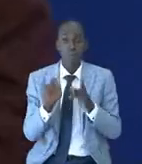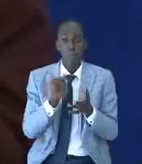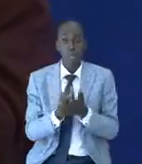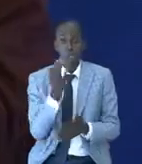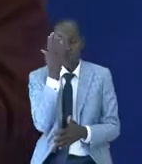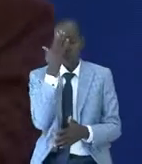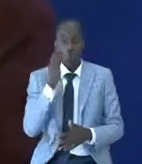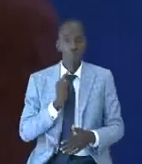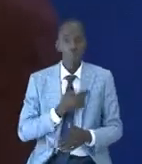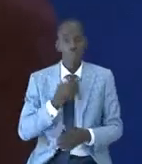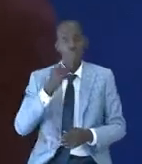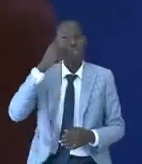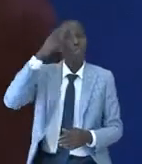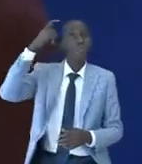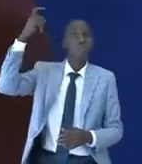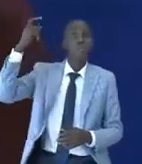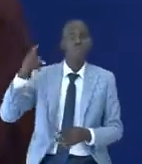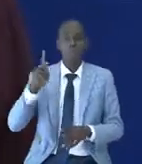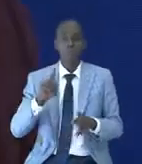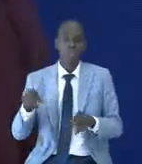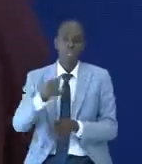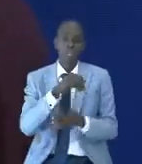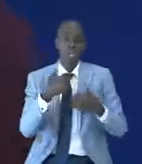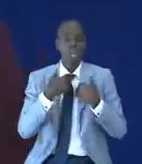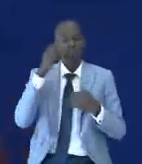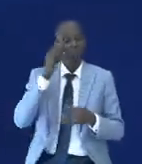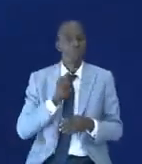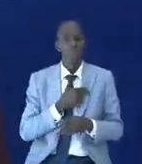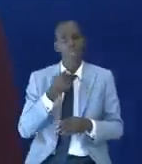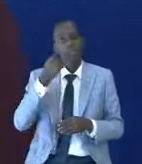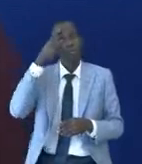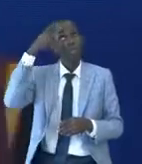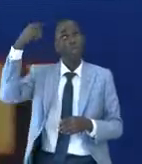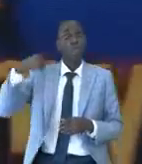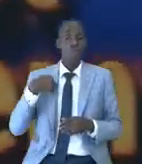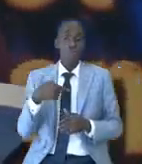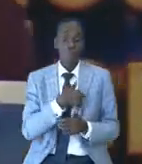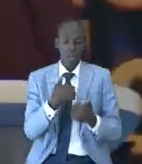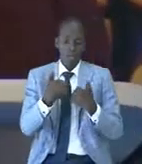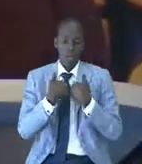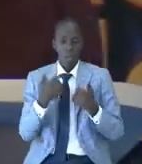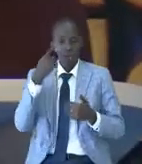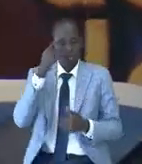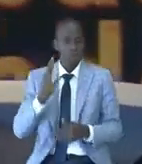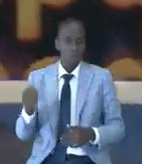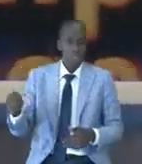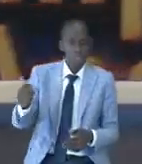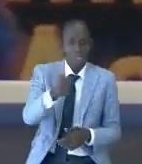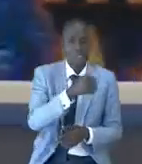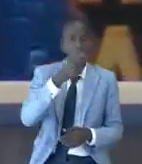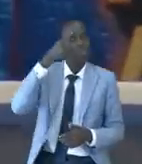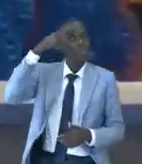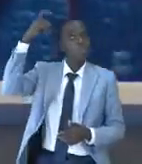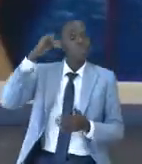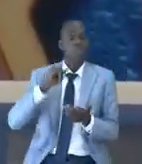us, the dreams they had for us, the dreams we had for ourselves, and the dreams